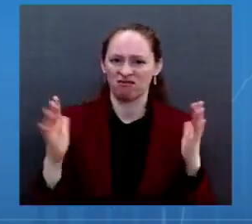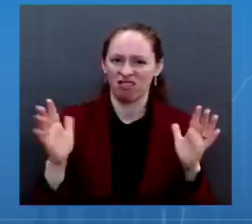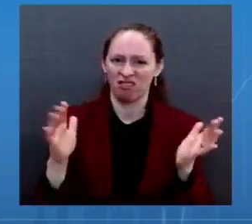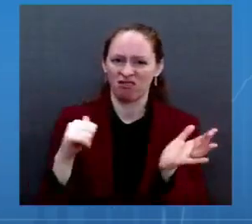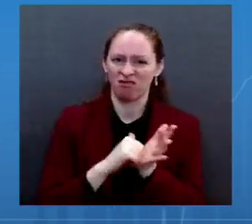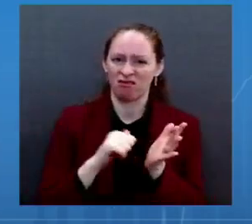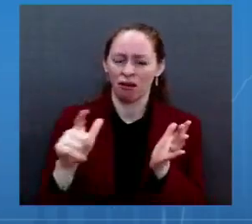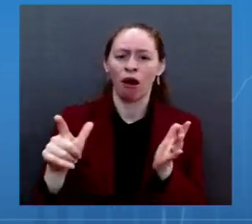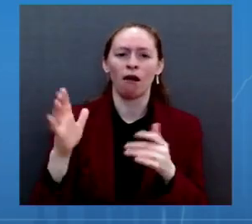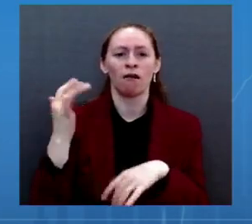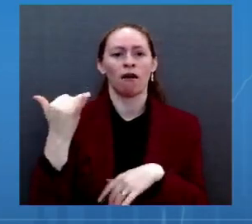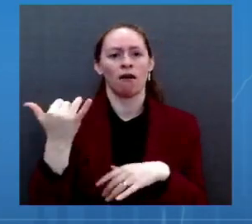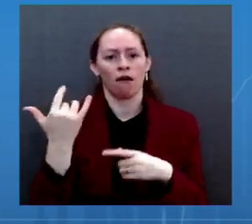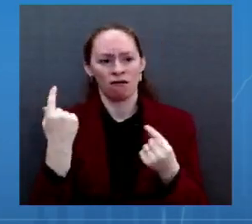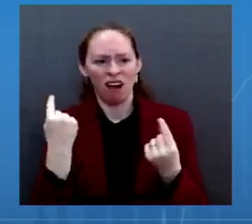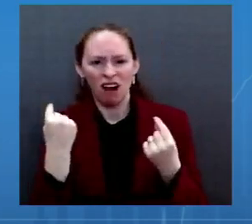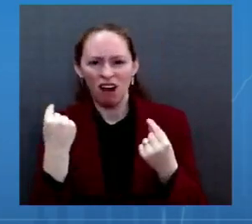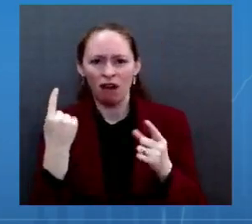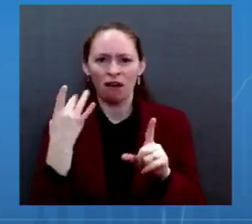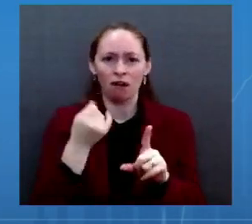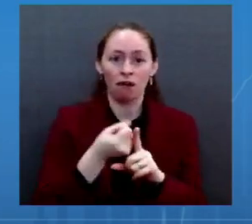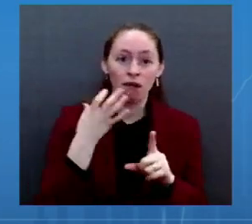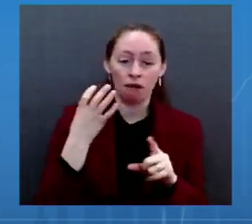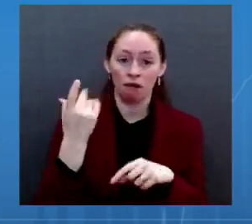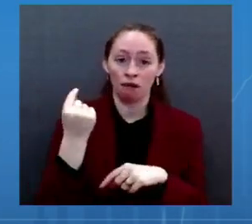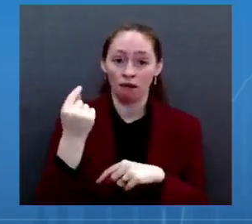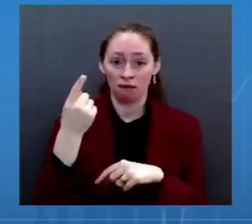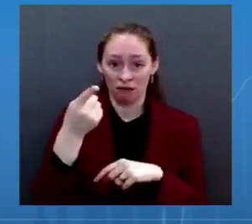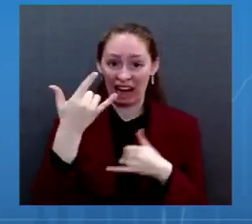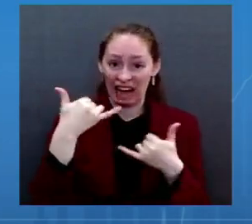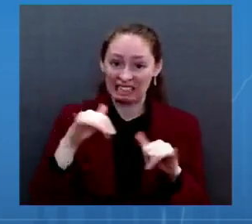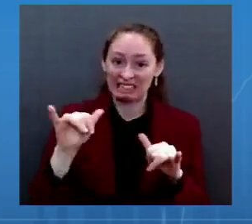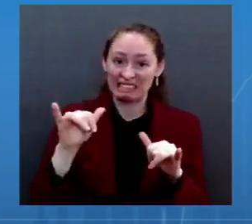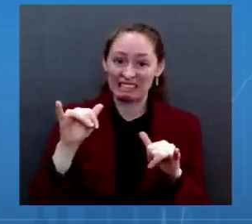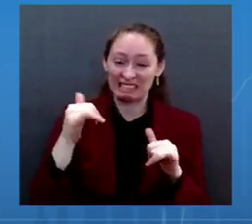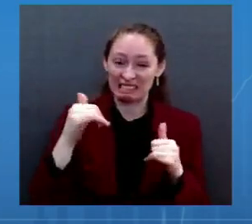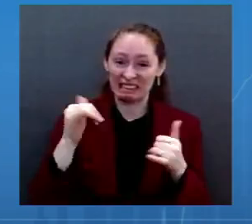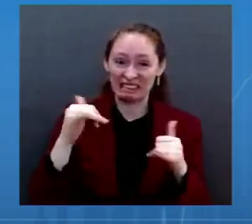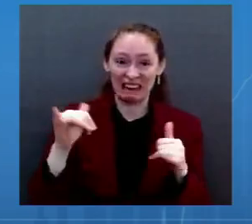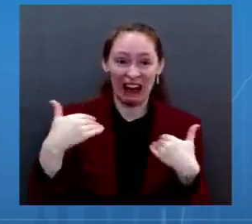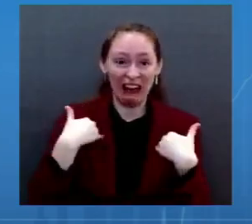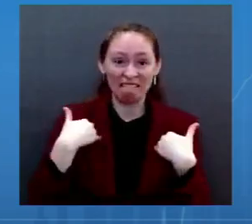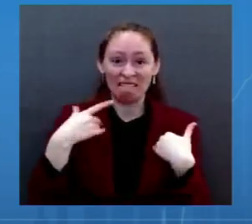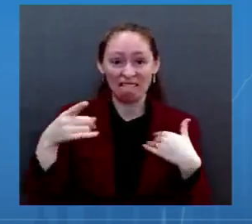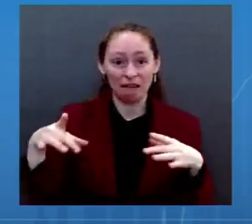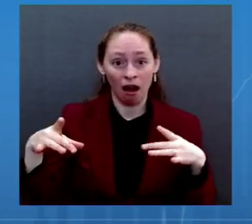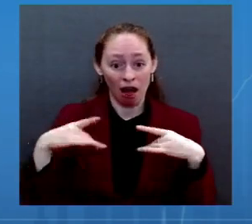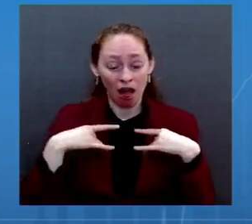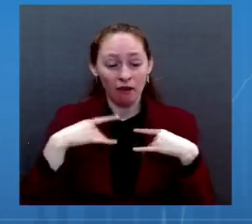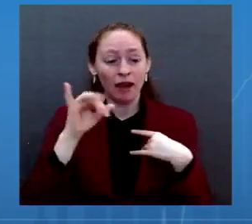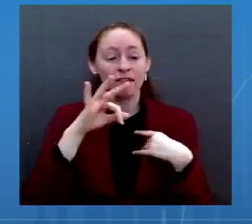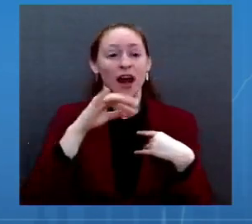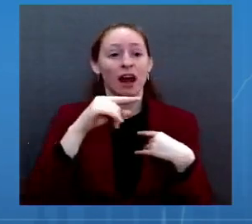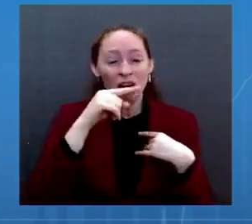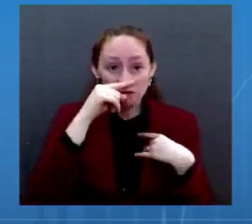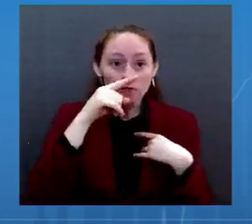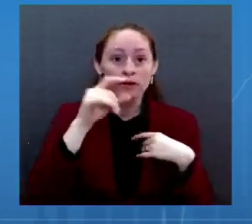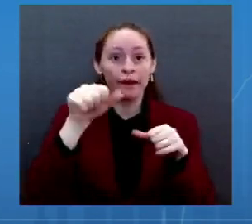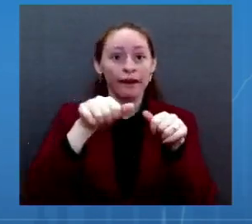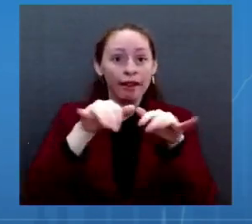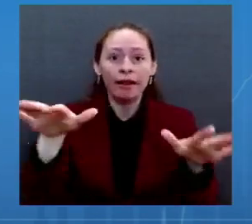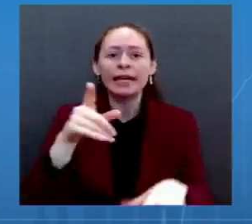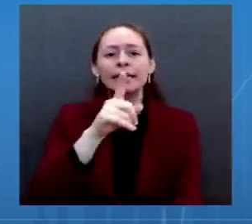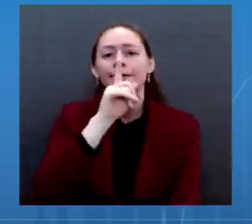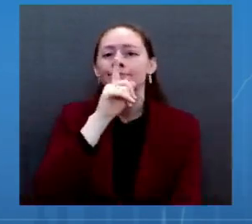we're using them serially multiple times in a row. That said, after we released our guidance, or our recommendations